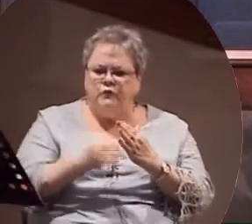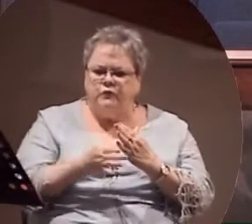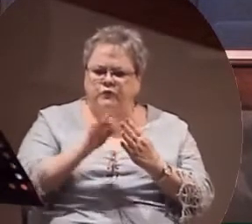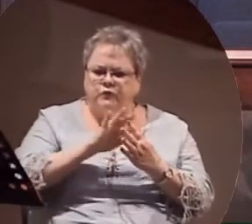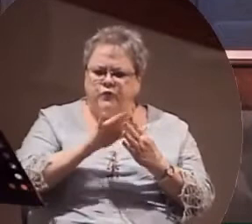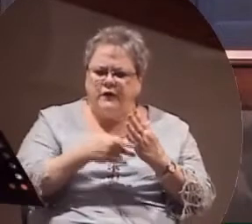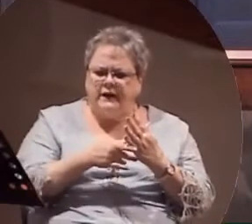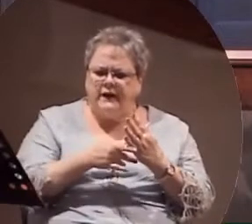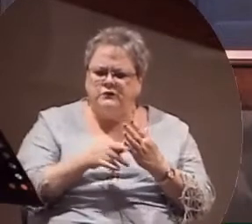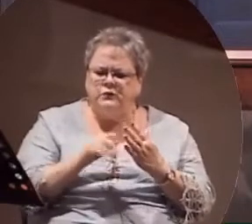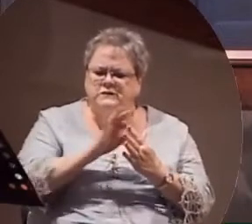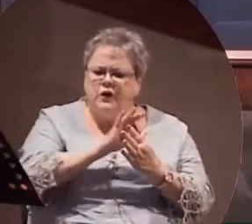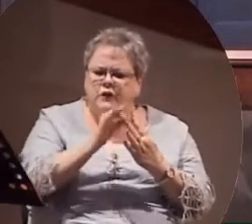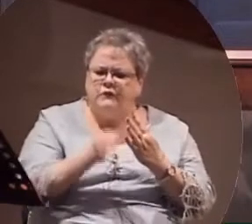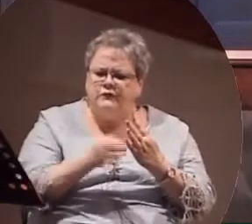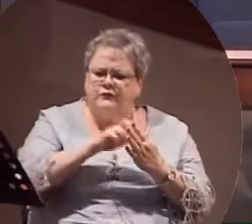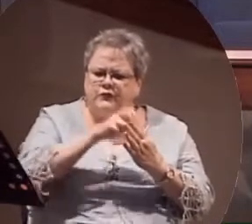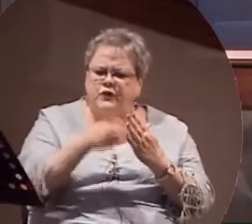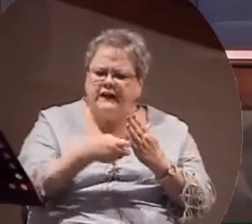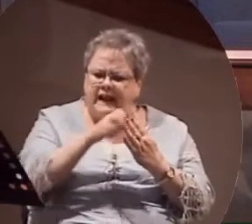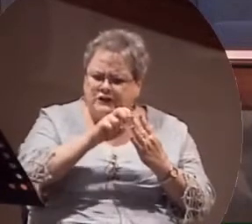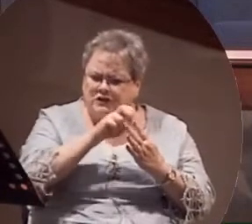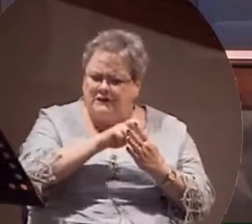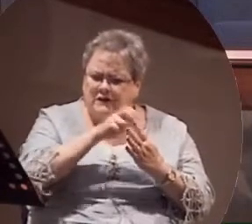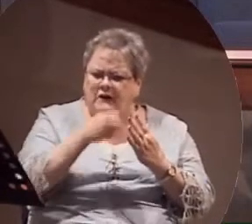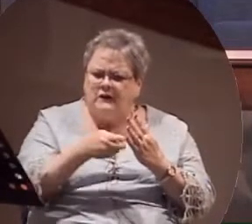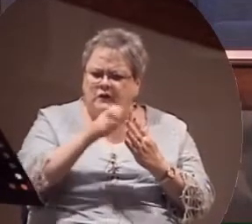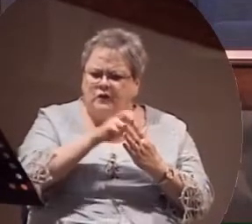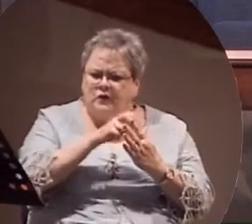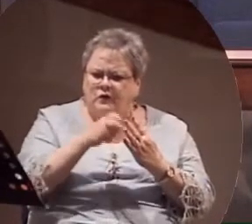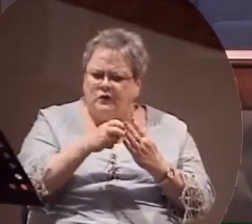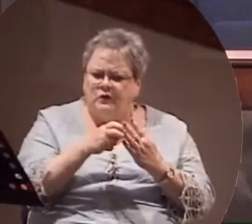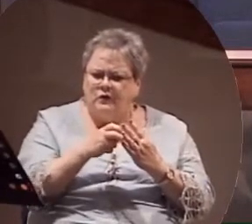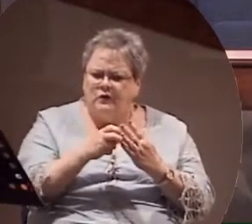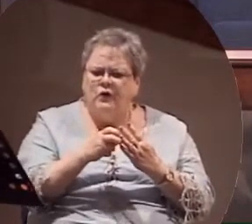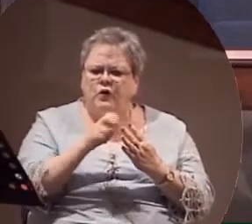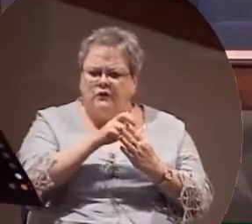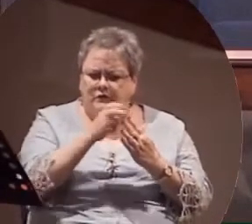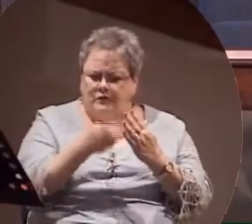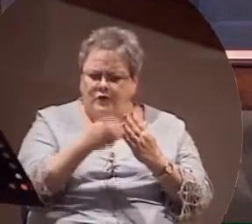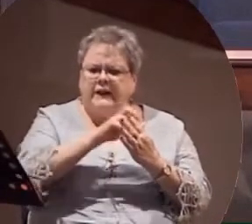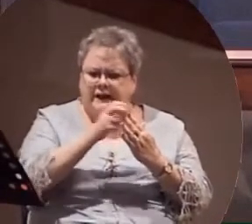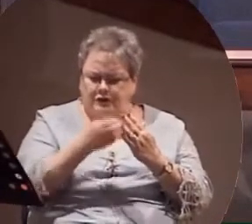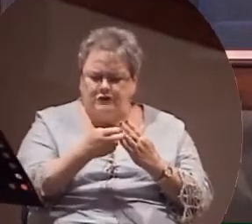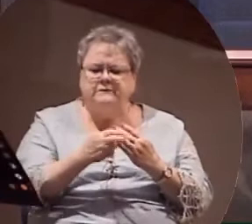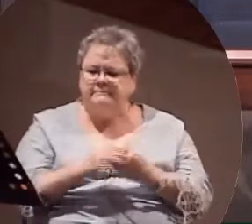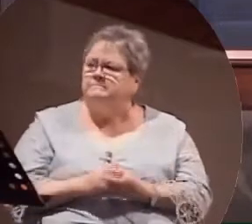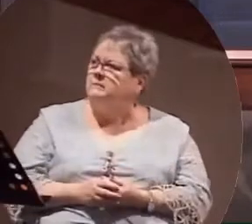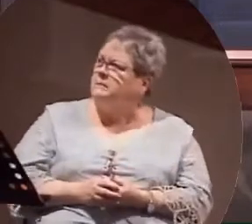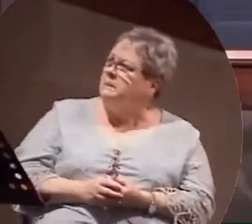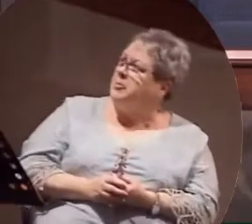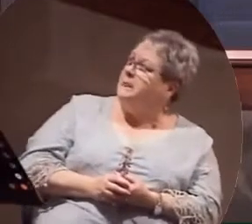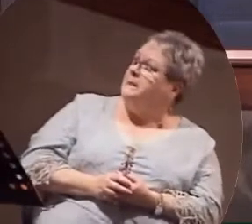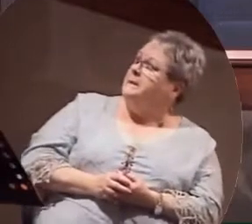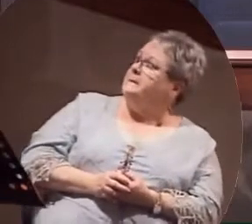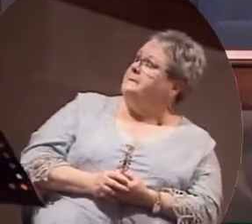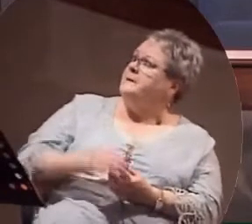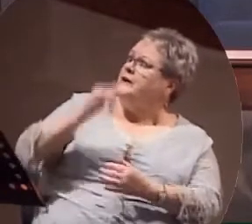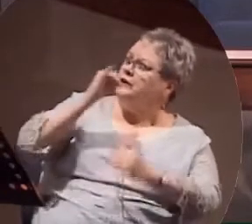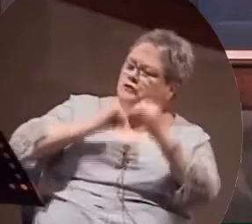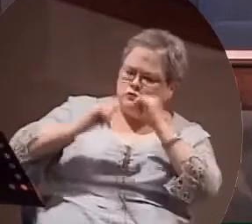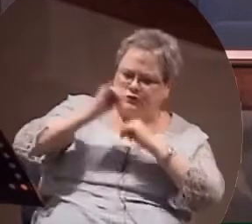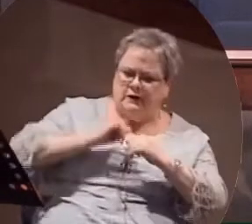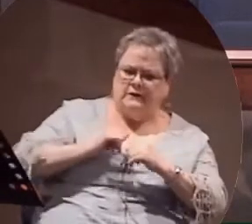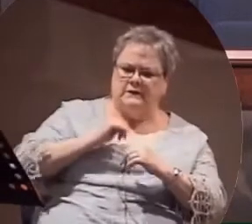idolatry, witchcraft, hatred, variance, emulations, wrath, strife, seditions, heresies, envyings, murders, drunkenness,